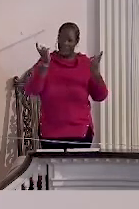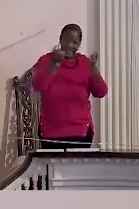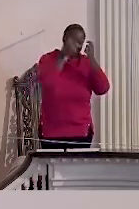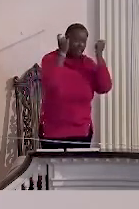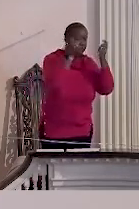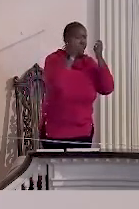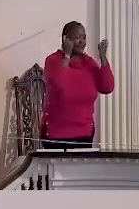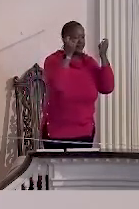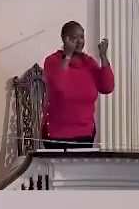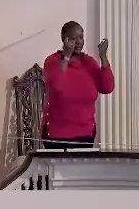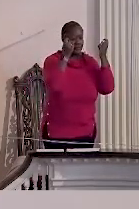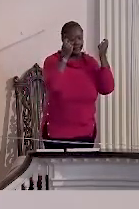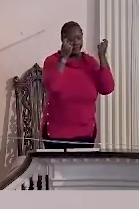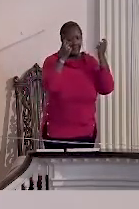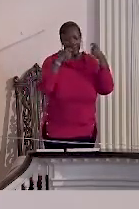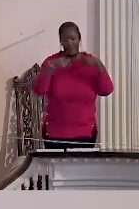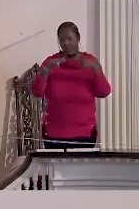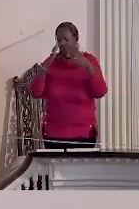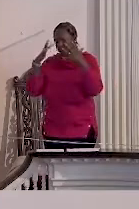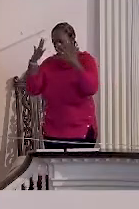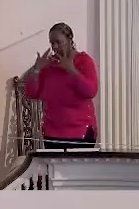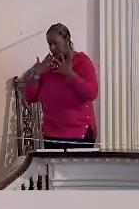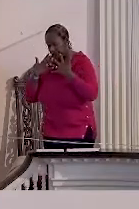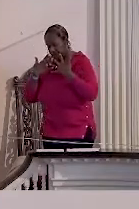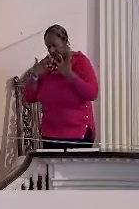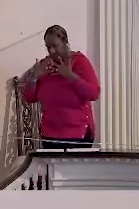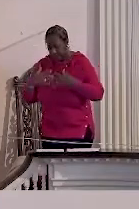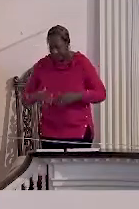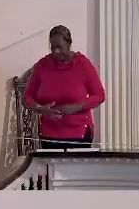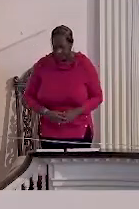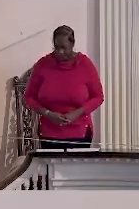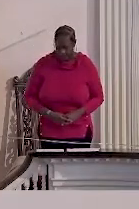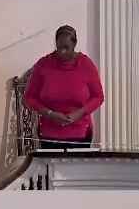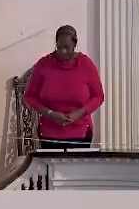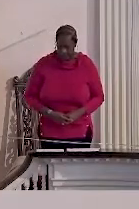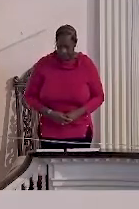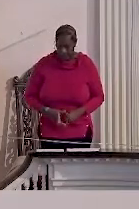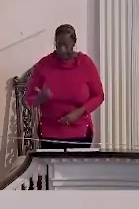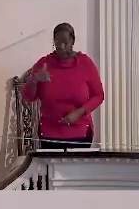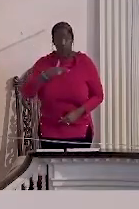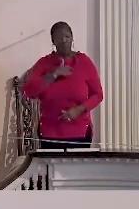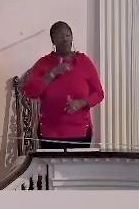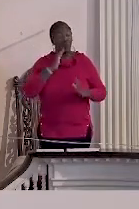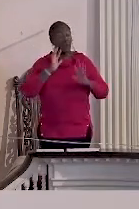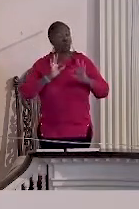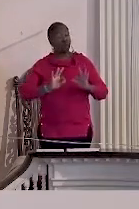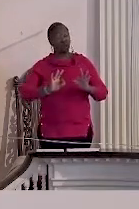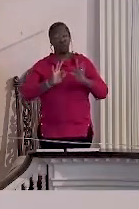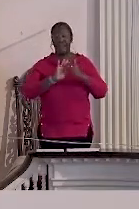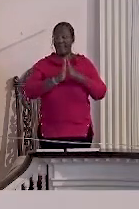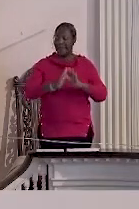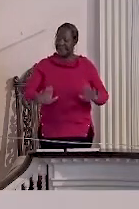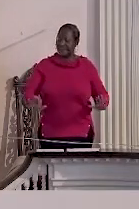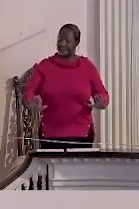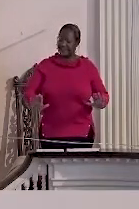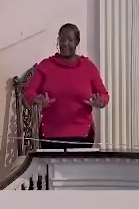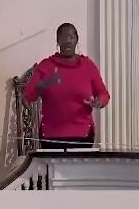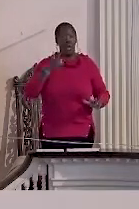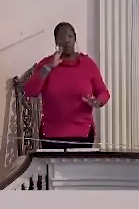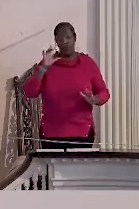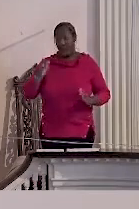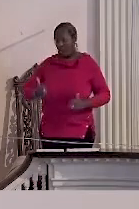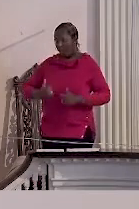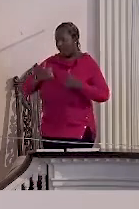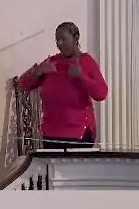celebrate and when we mourn, when we are at peace, and when our lives are